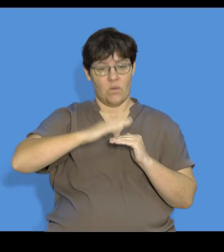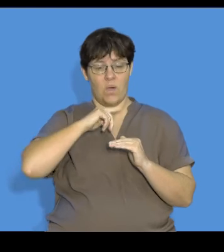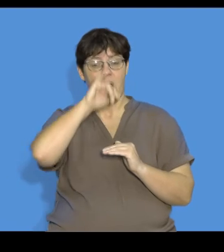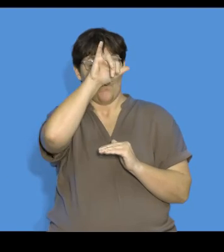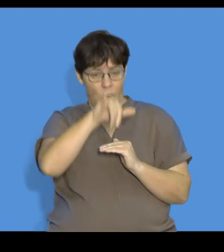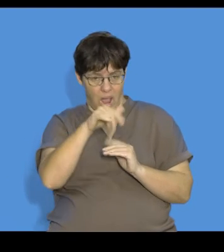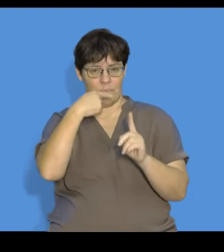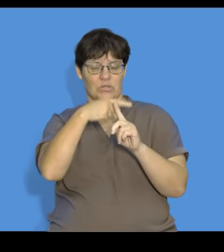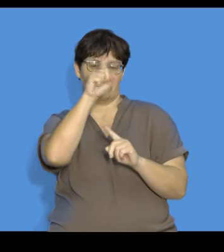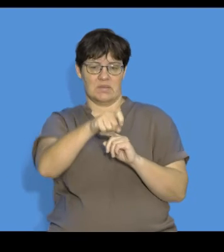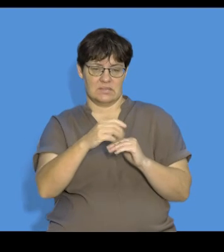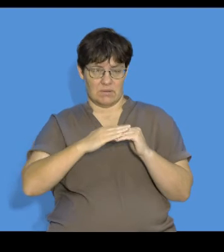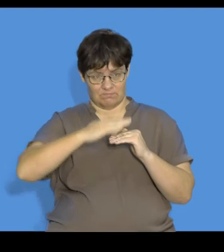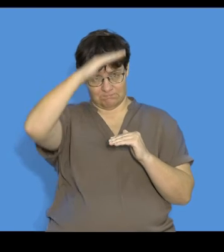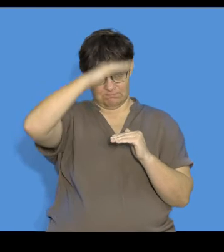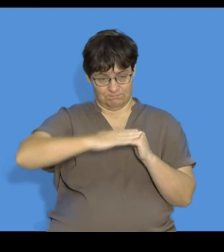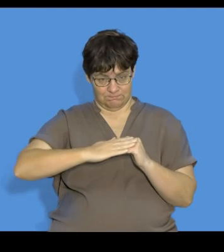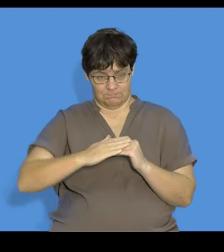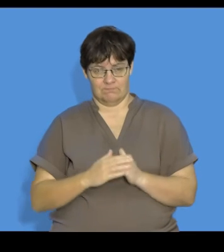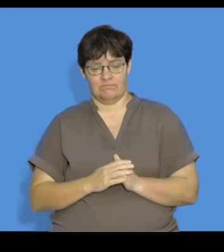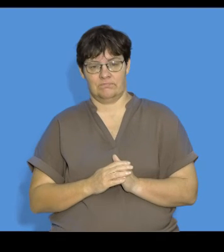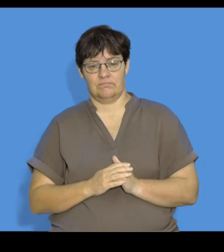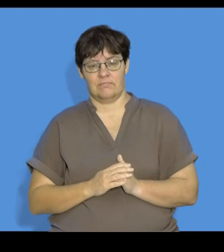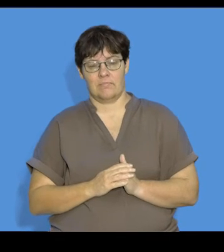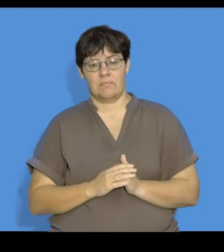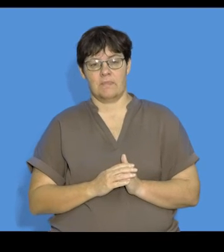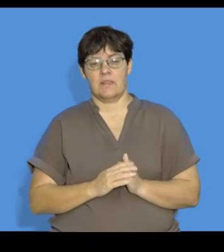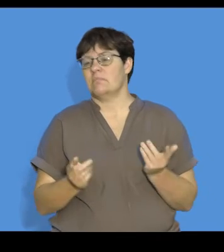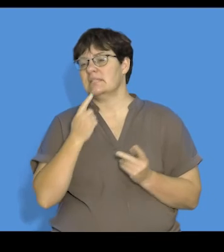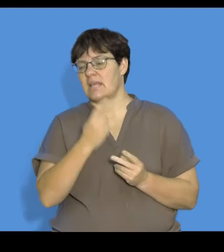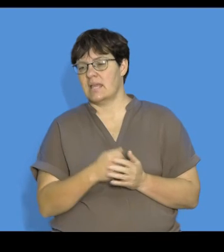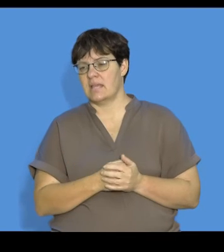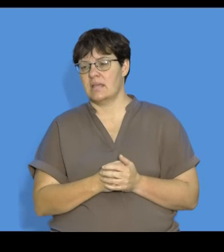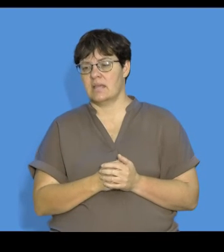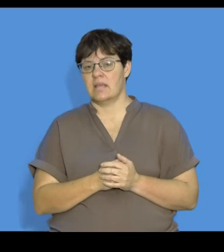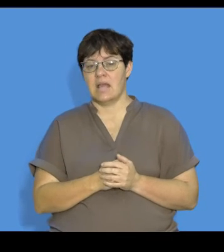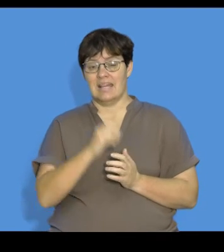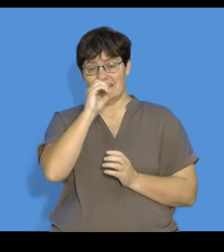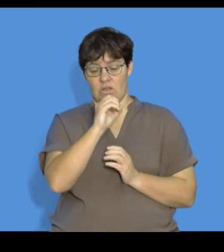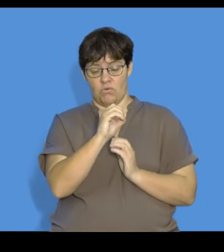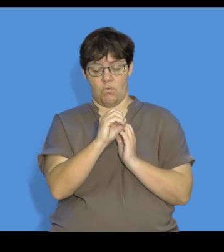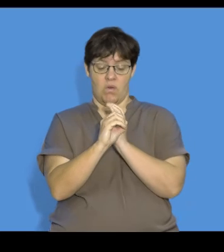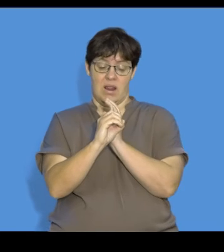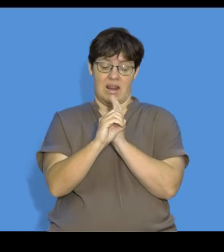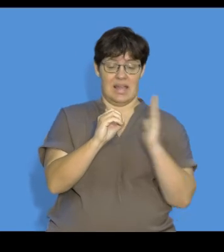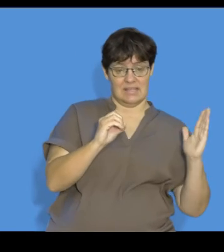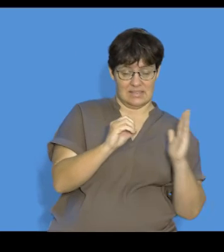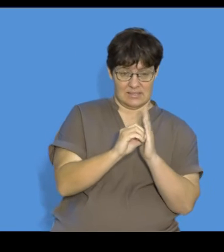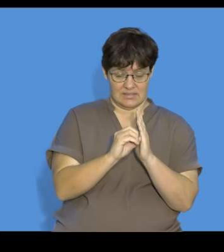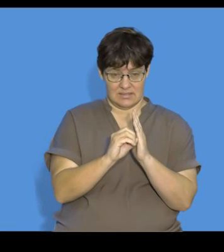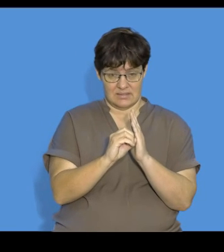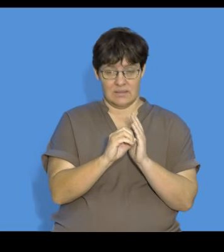part of the graph that is above the x-axis. But now, if I say less than 0, which is the f of